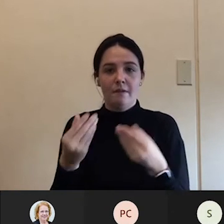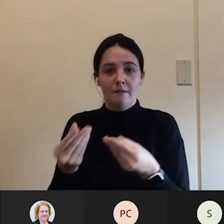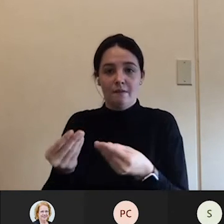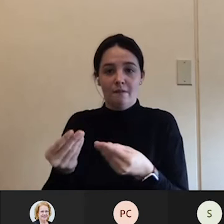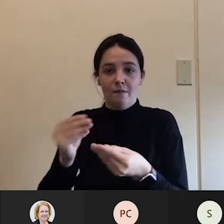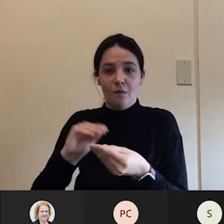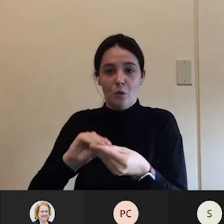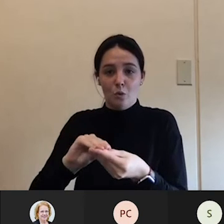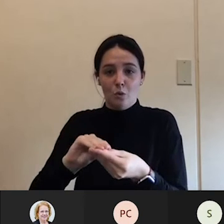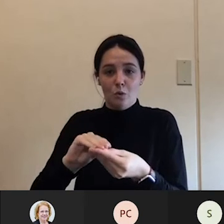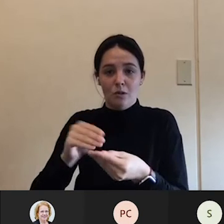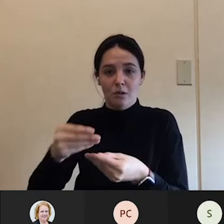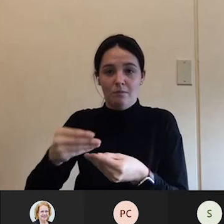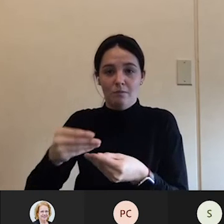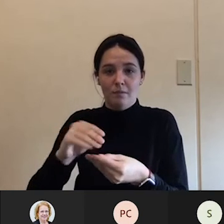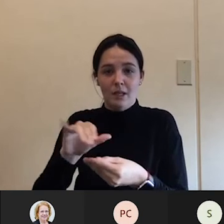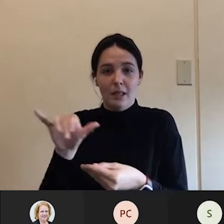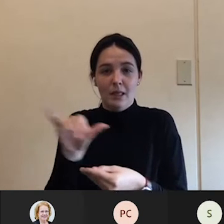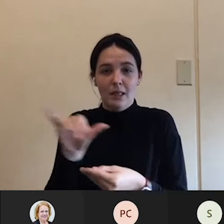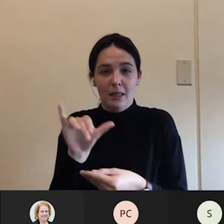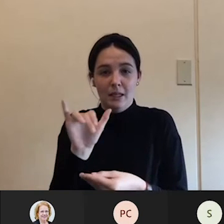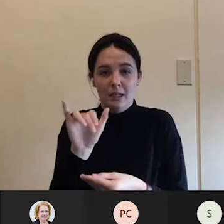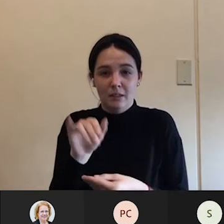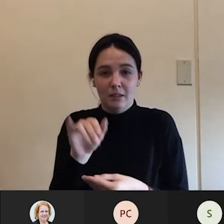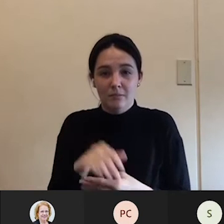such.